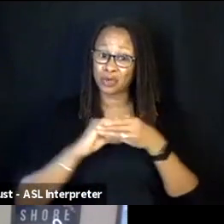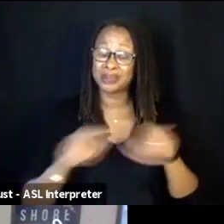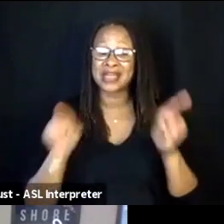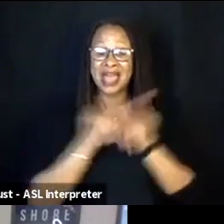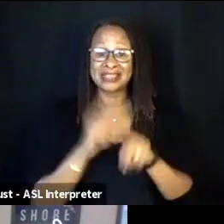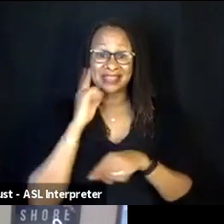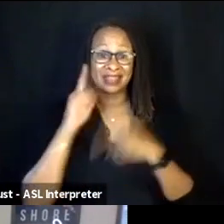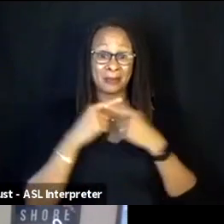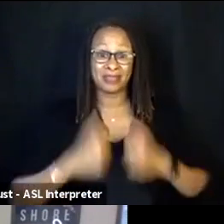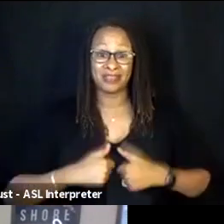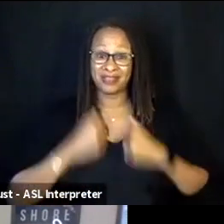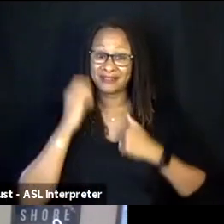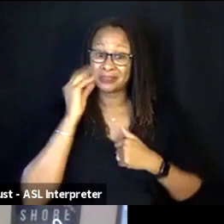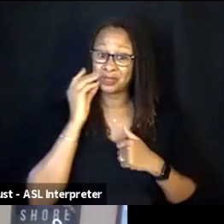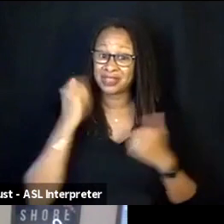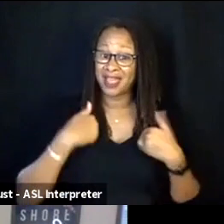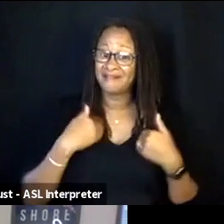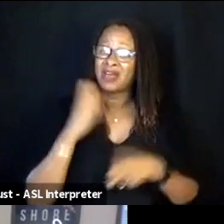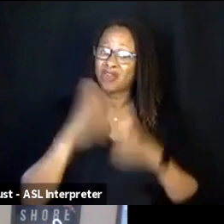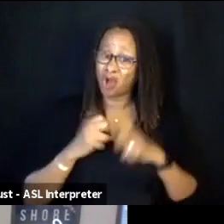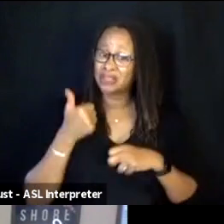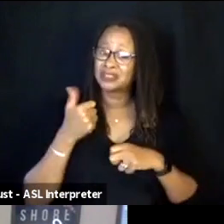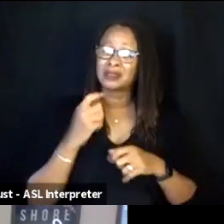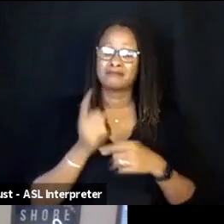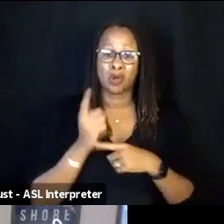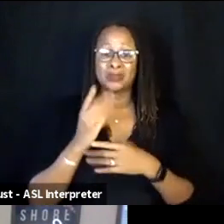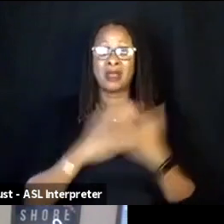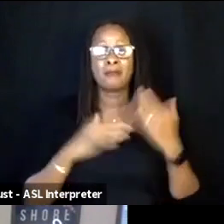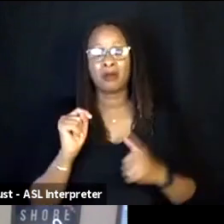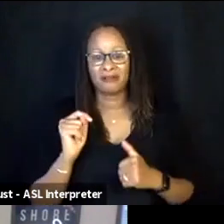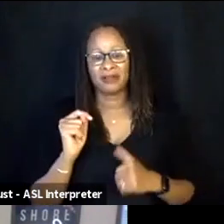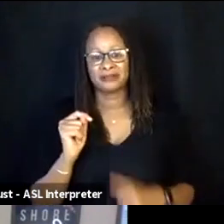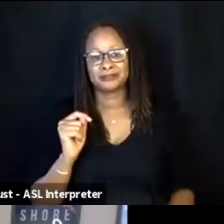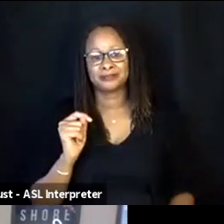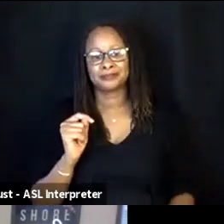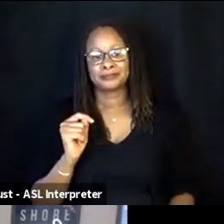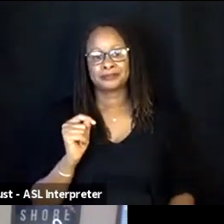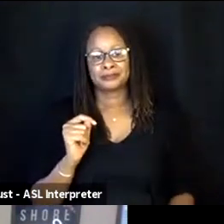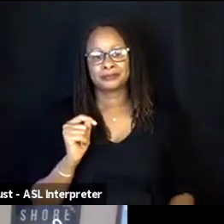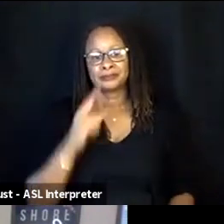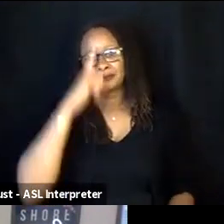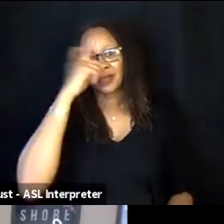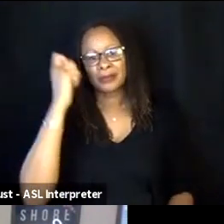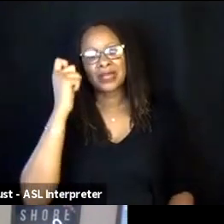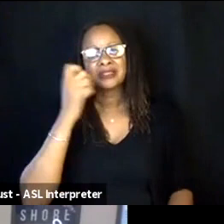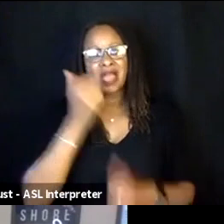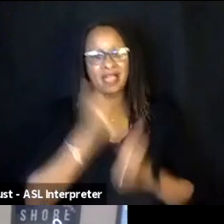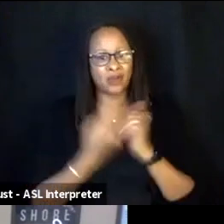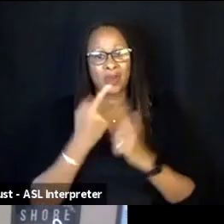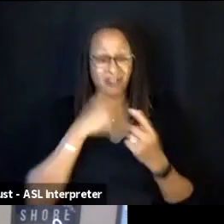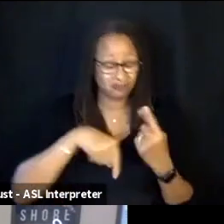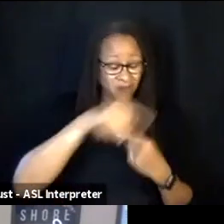the life experience I've had and some of the hardest moments, part of it has been because everyone around in